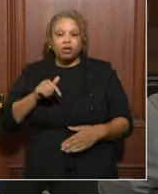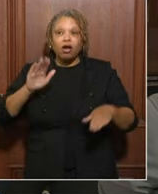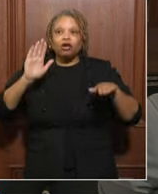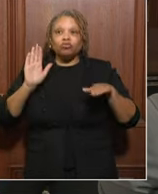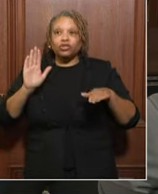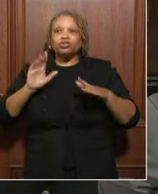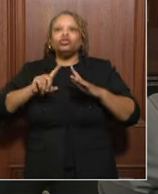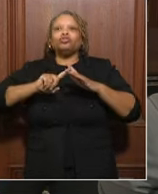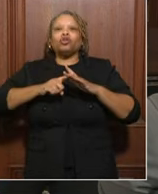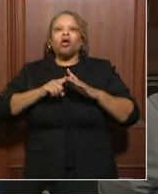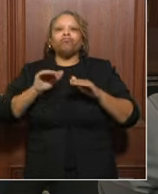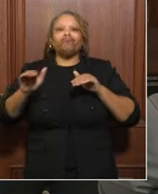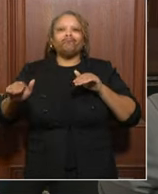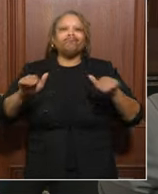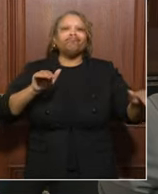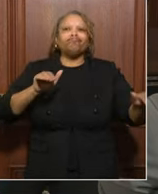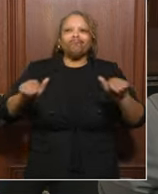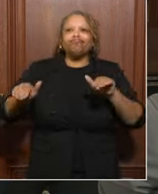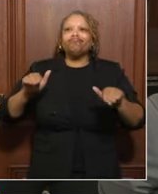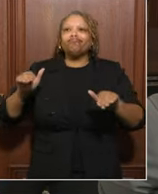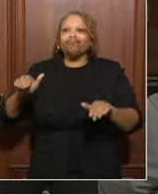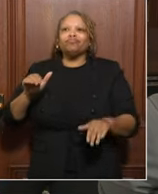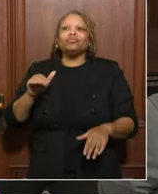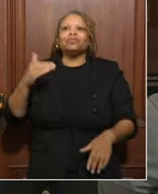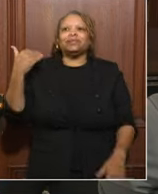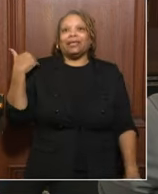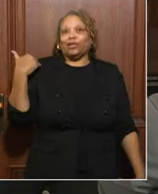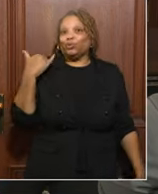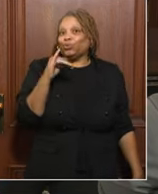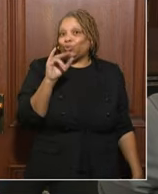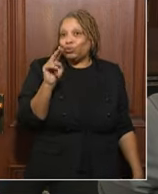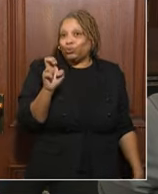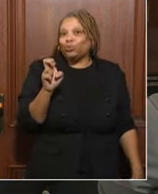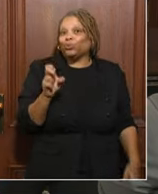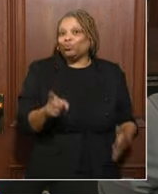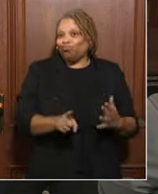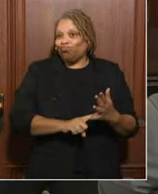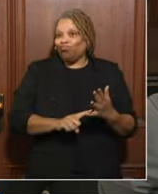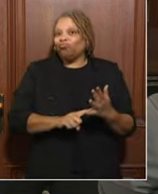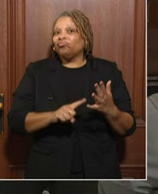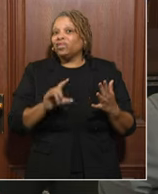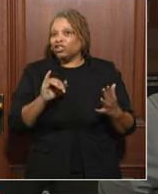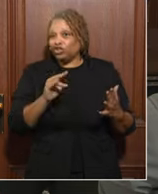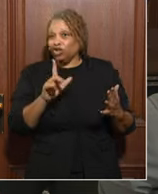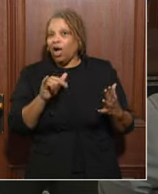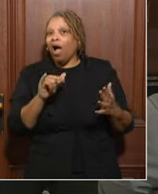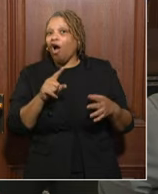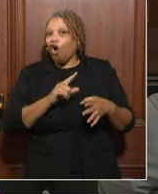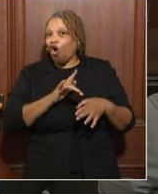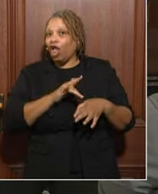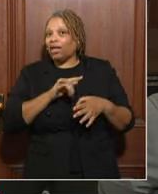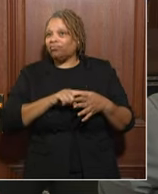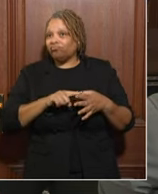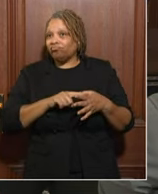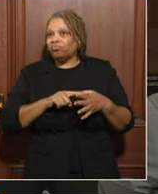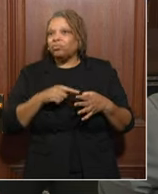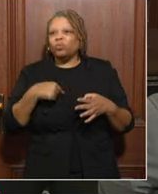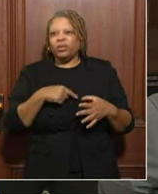correspondence roughly around the end of June, beginning of July, to gain interest from other law enforcement agencies. Roughly right now we